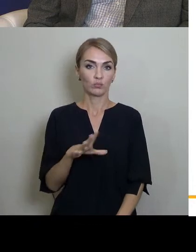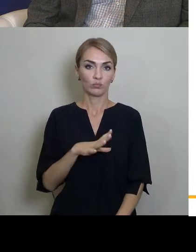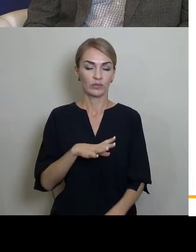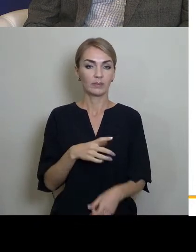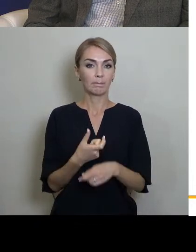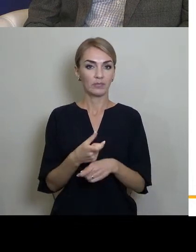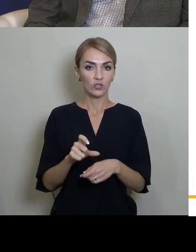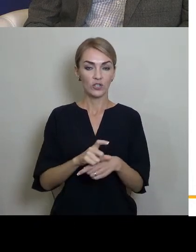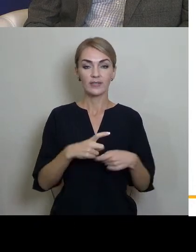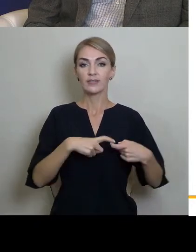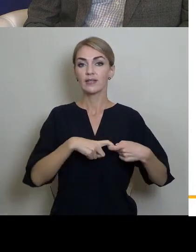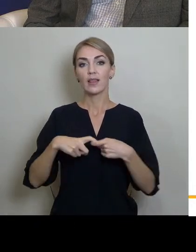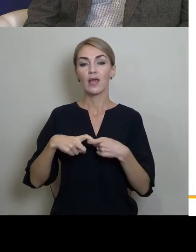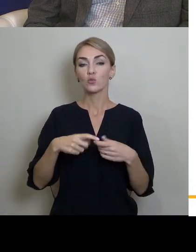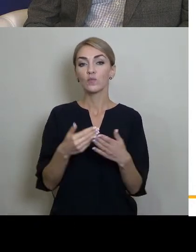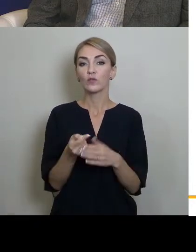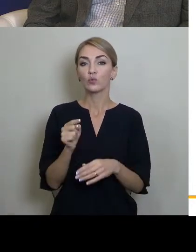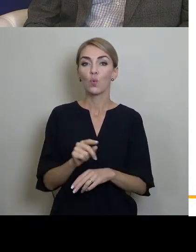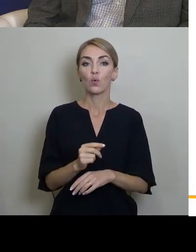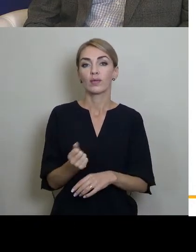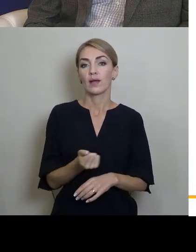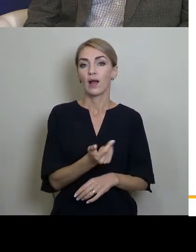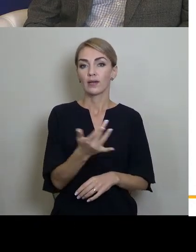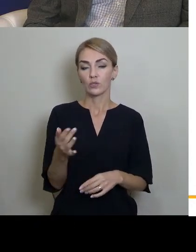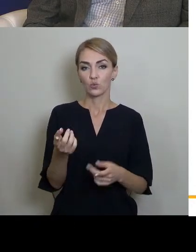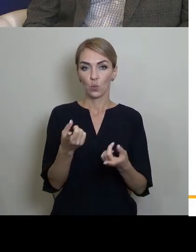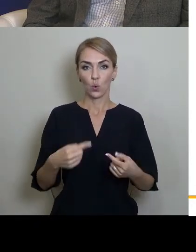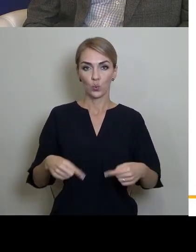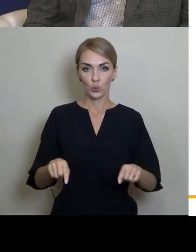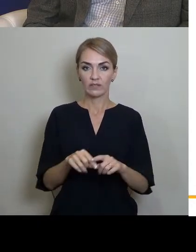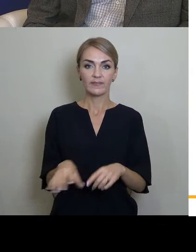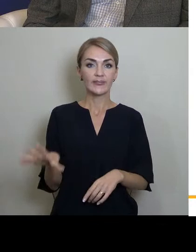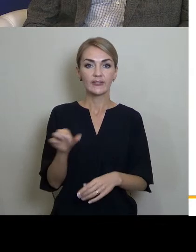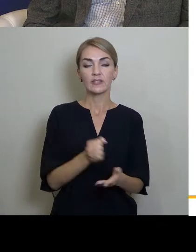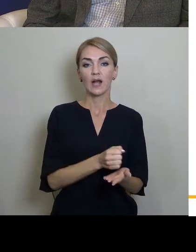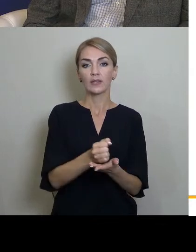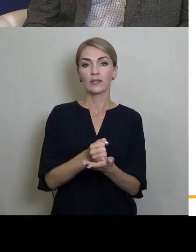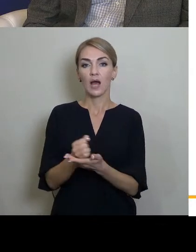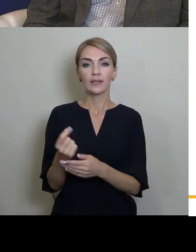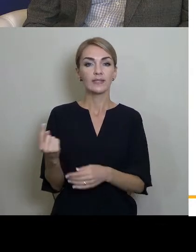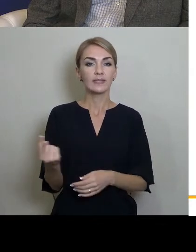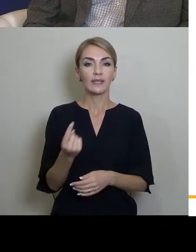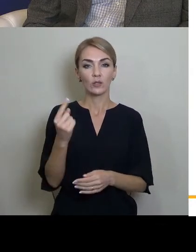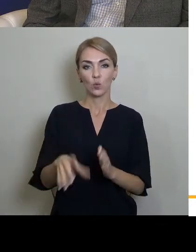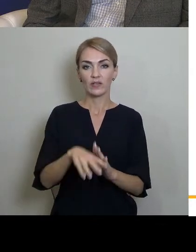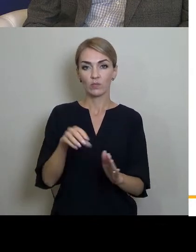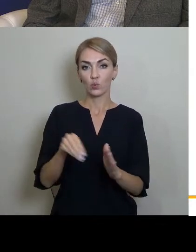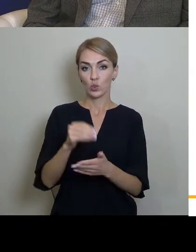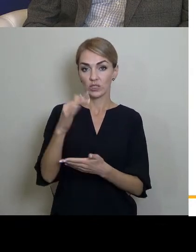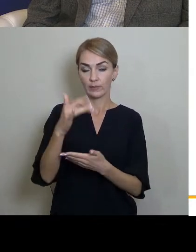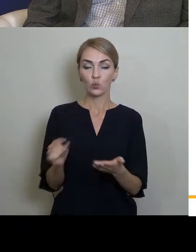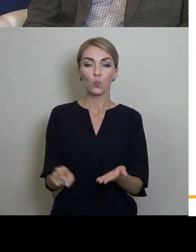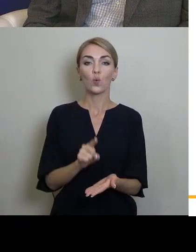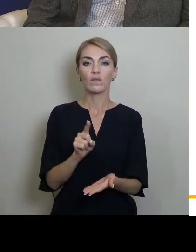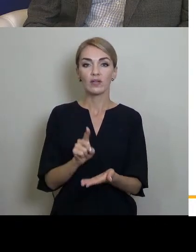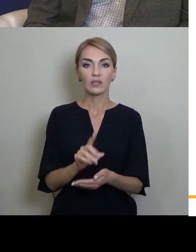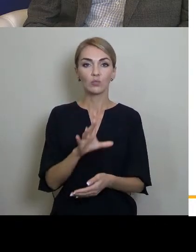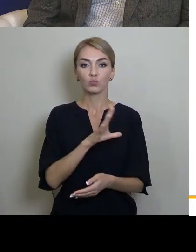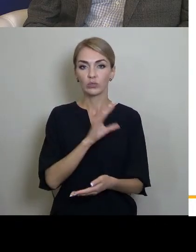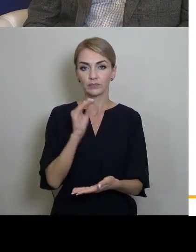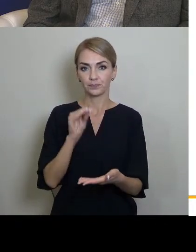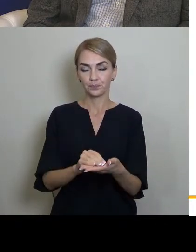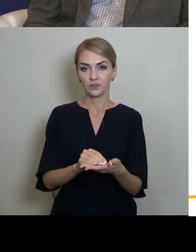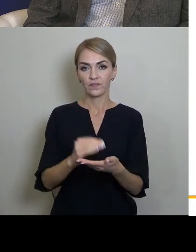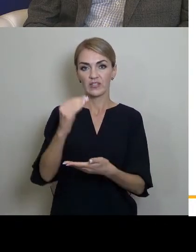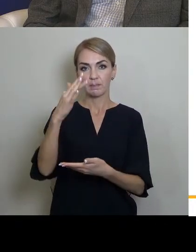boxes. There are two, but there could be more numerous depending on how many constituencies are there. On the nominees from